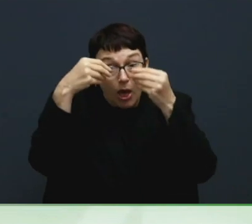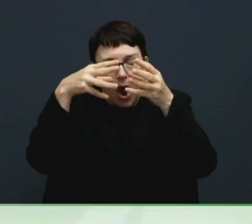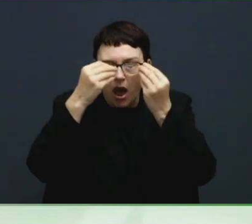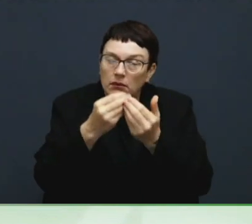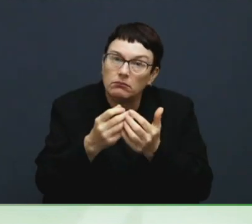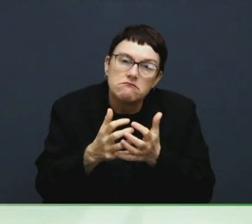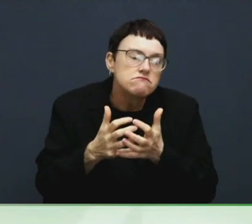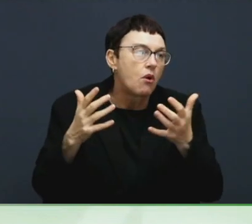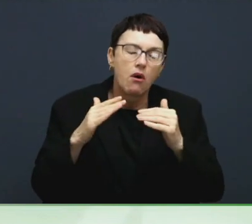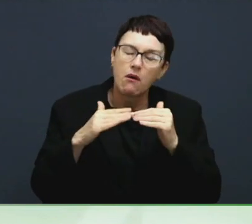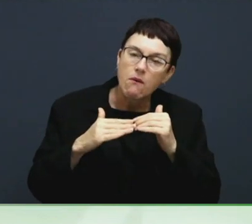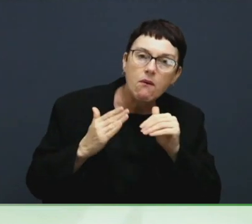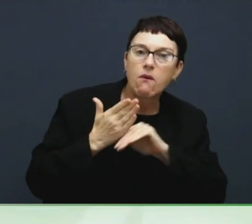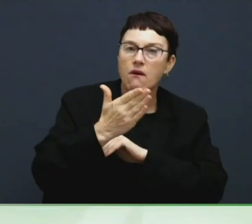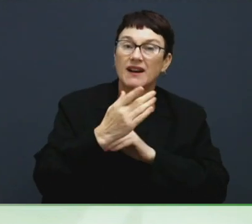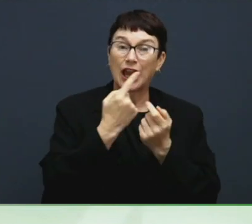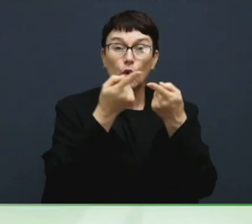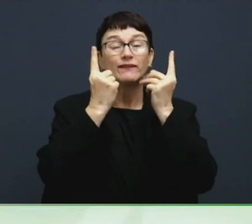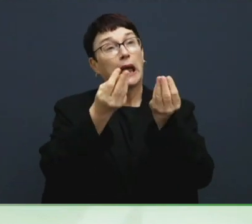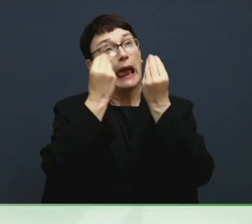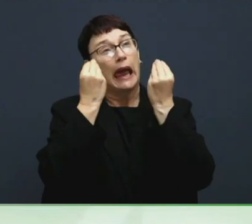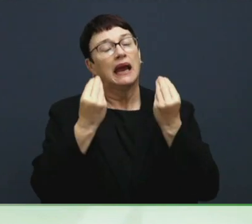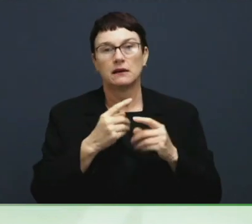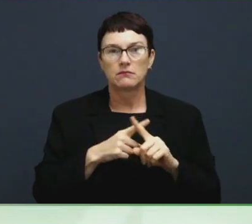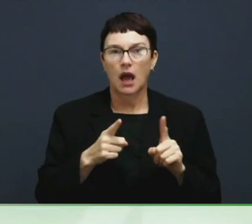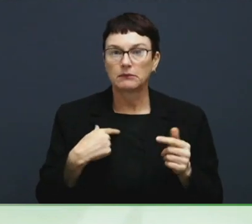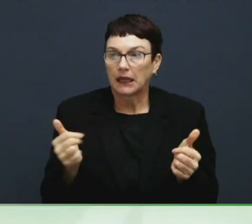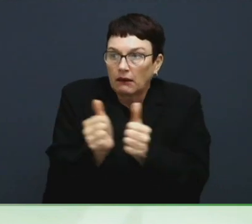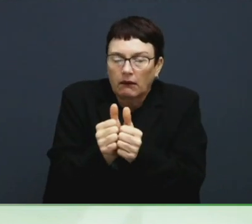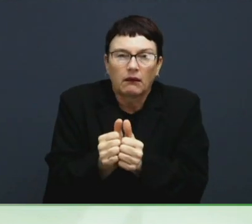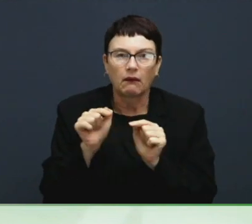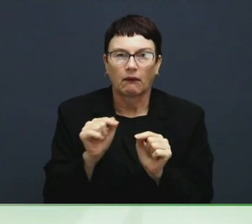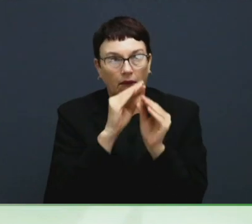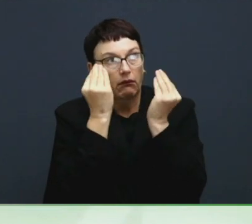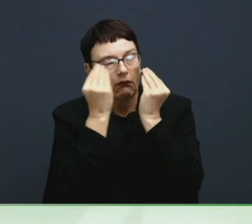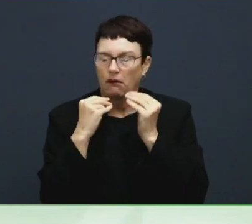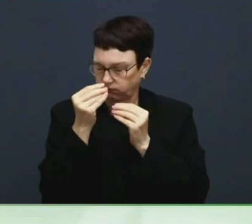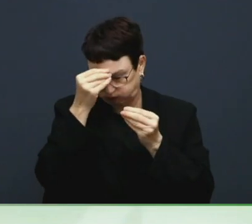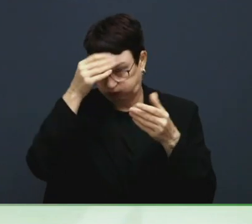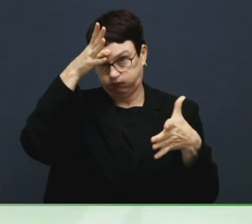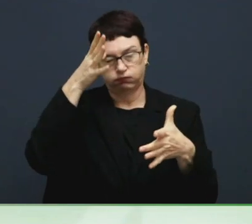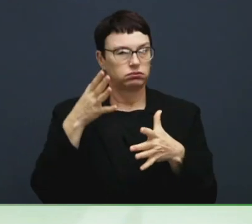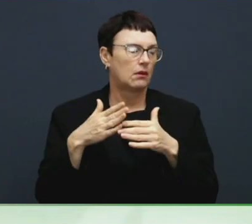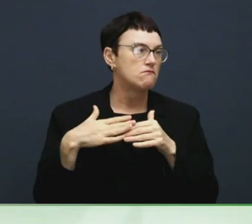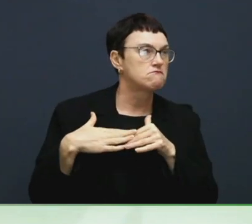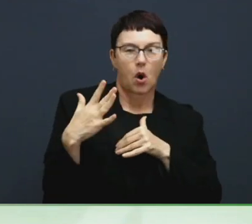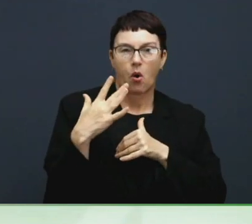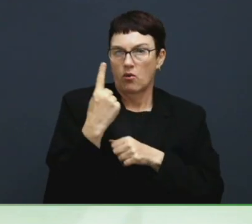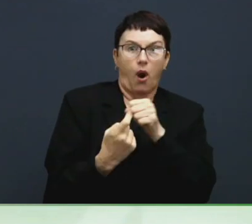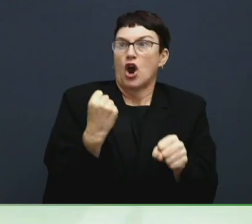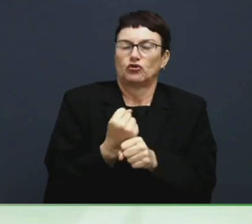and mainstreamed into society, but also given a space where we share information and support each other.